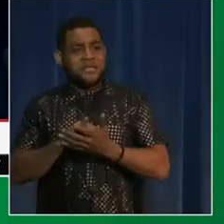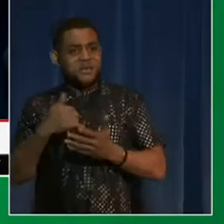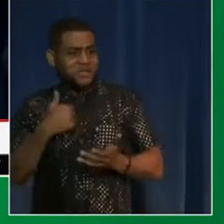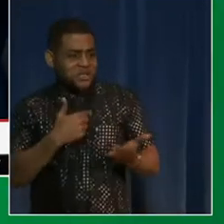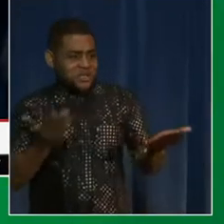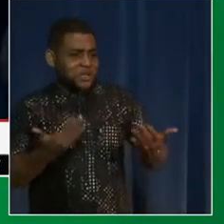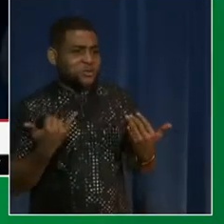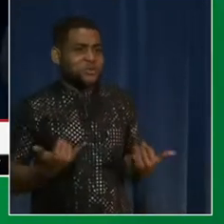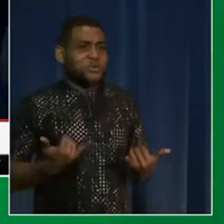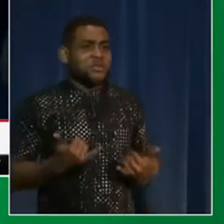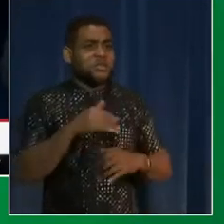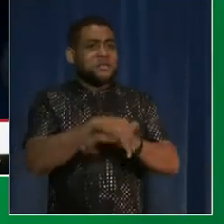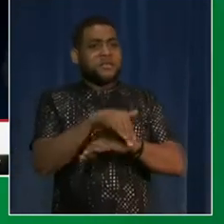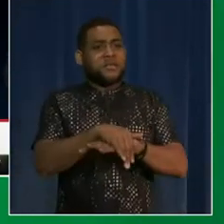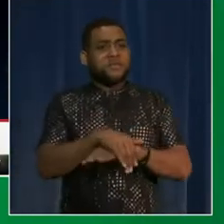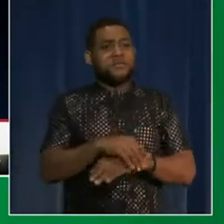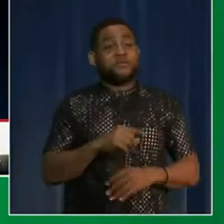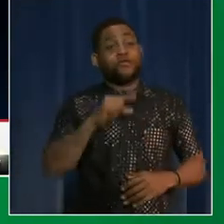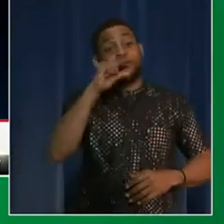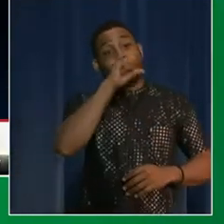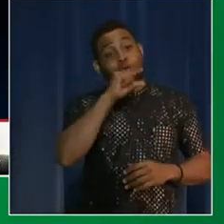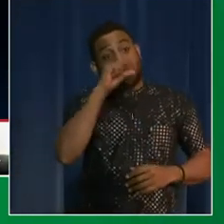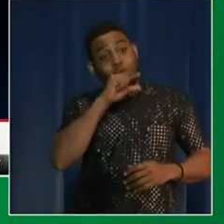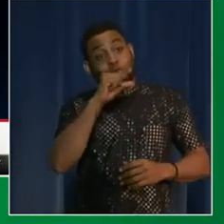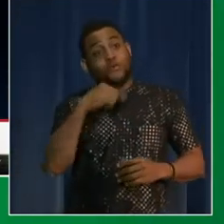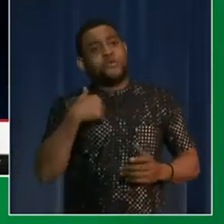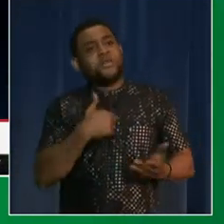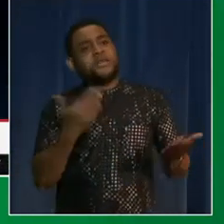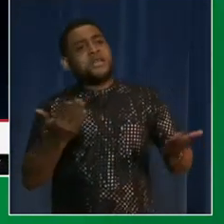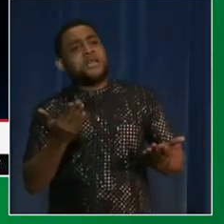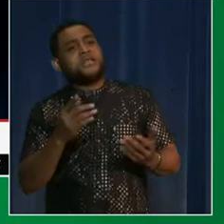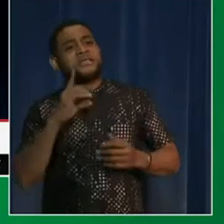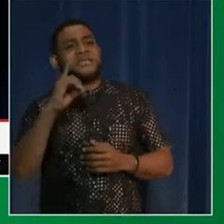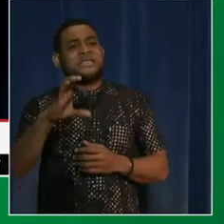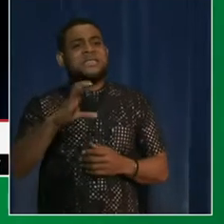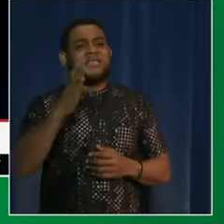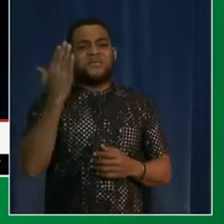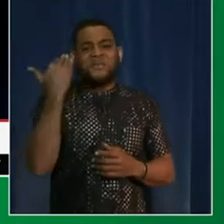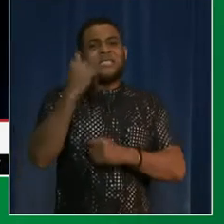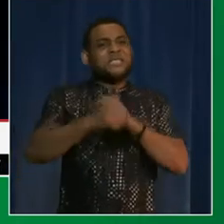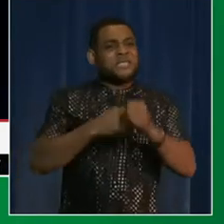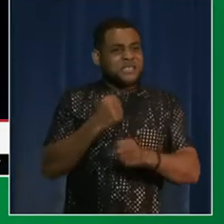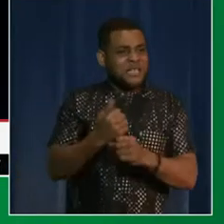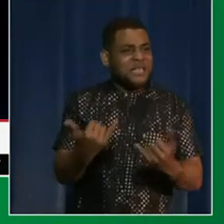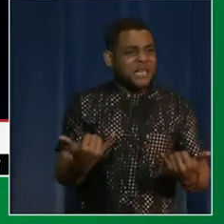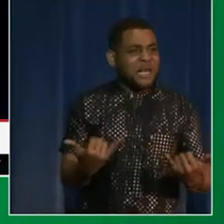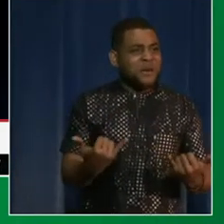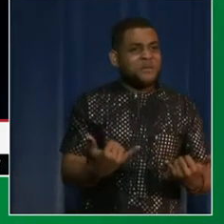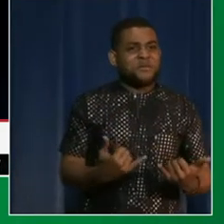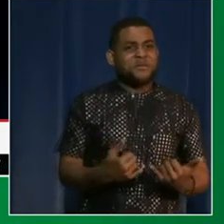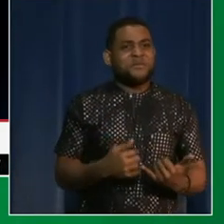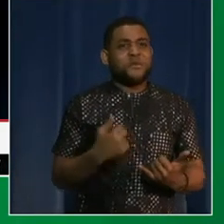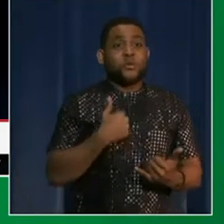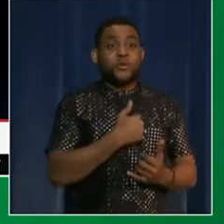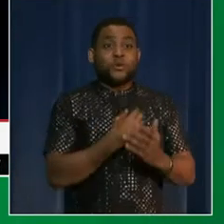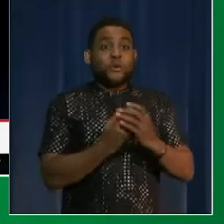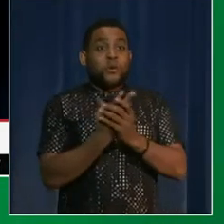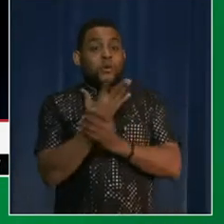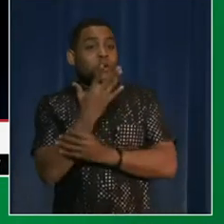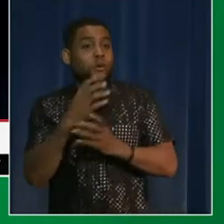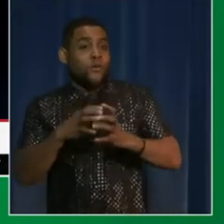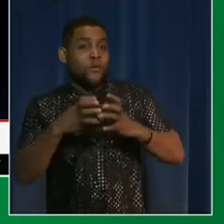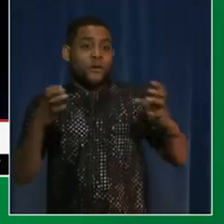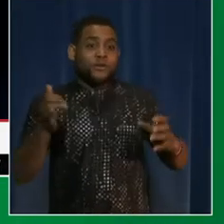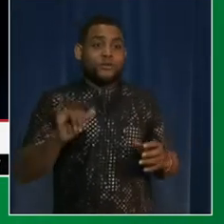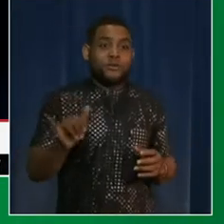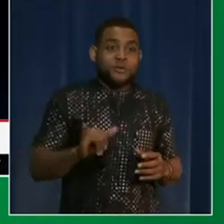called DC home for 15 years now, and we are growing. In fact, in 2020, our CEO Sundar Pichai announced that it